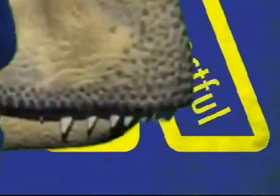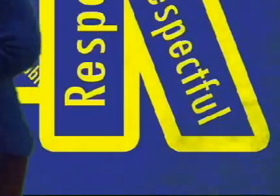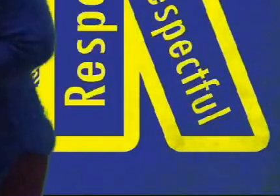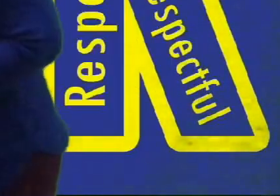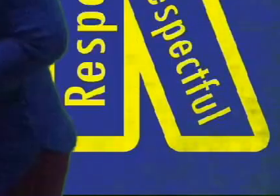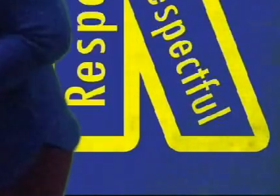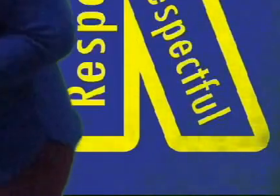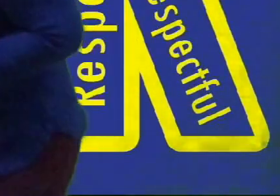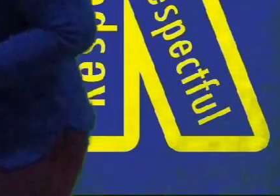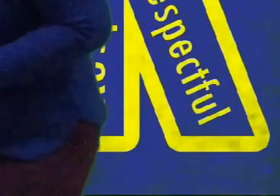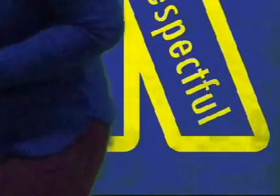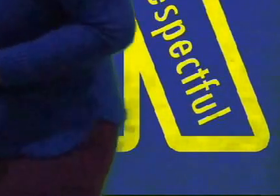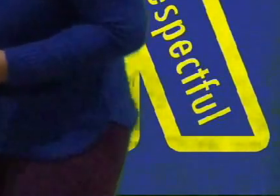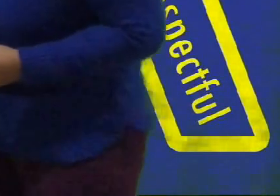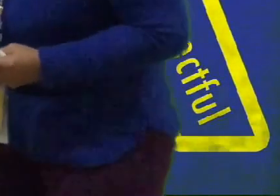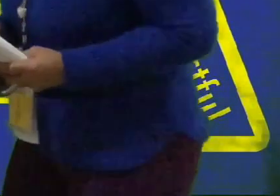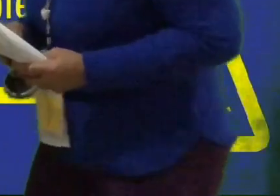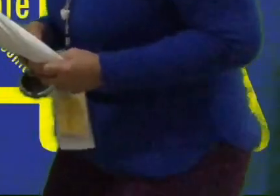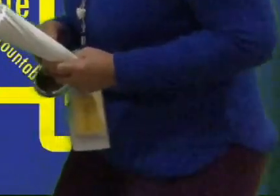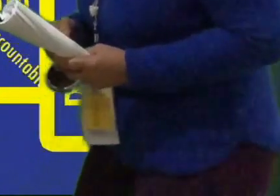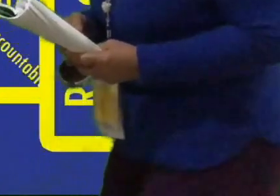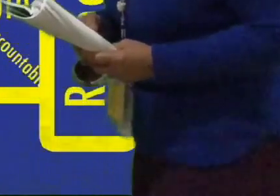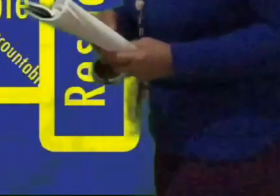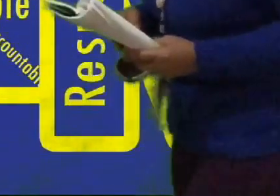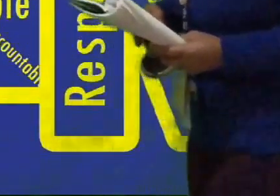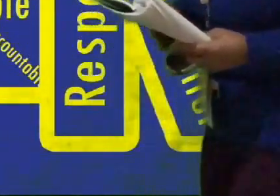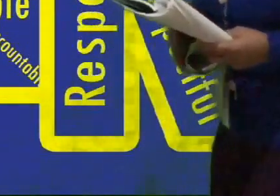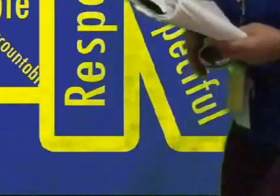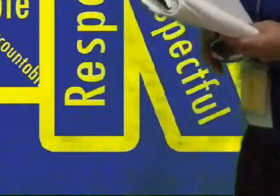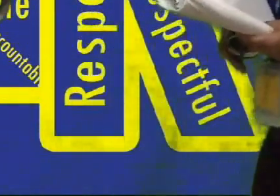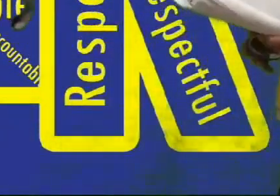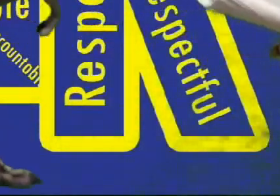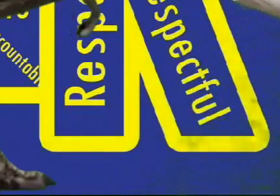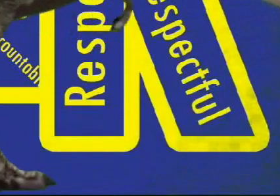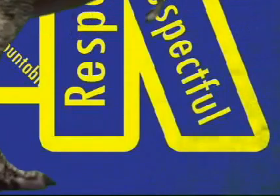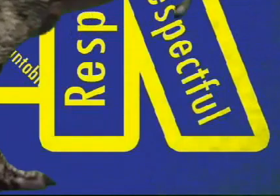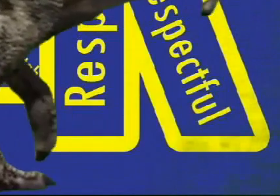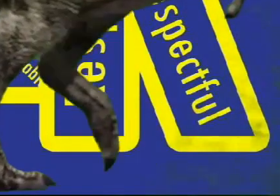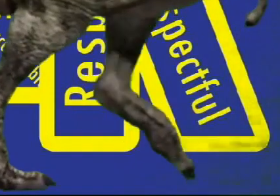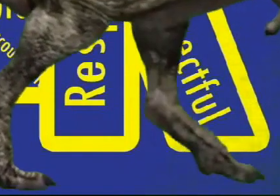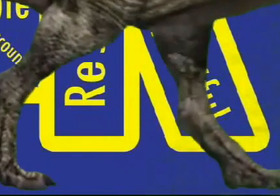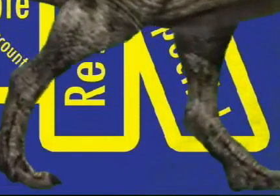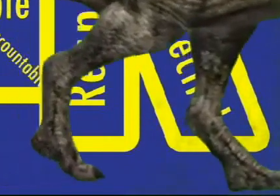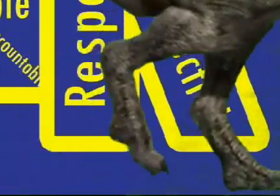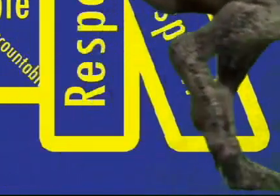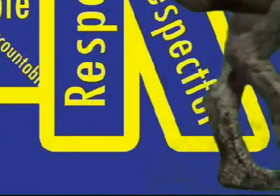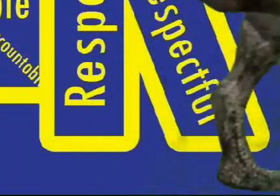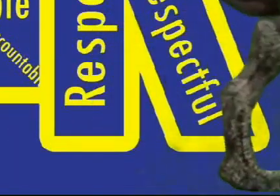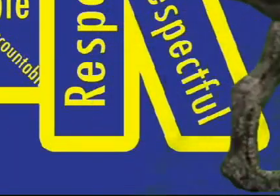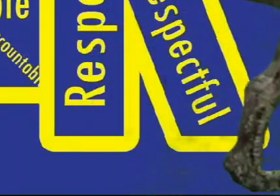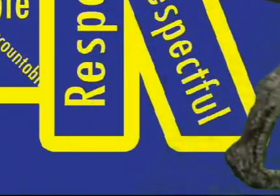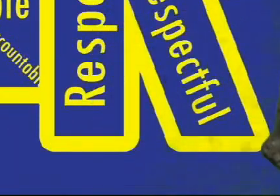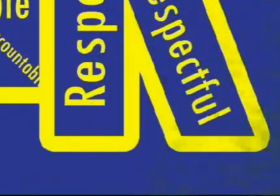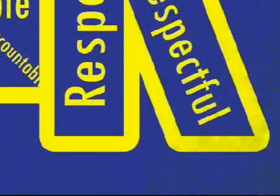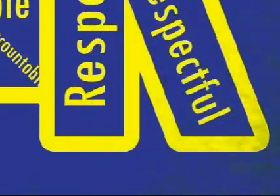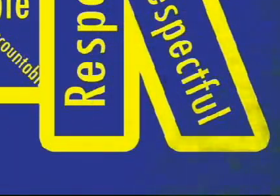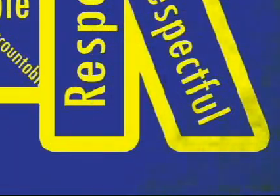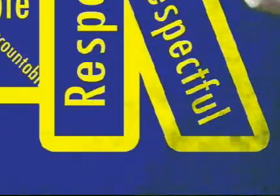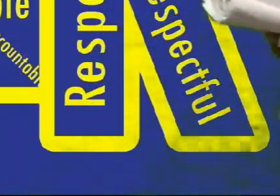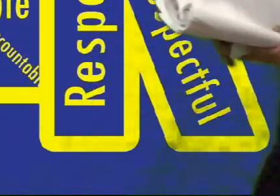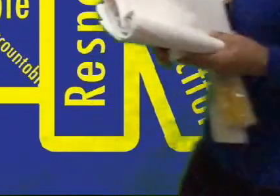I know many of you love dinosaurs. So remember, today's word of the